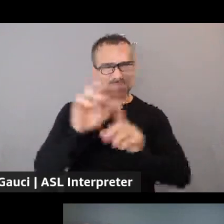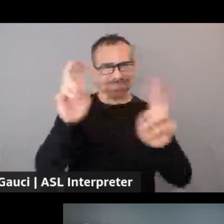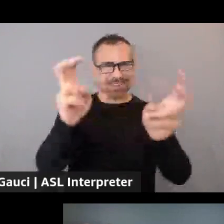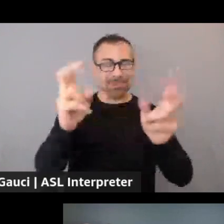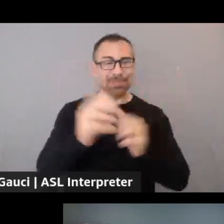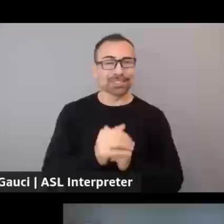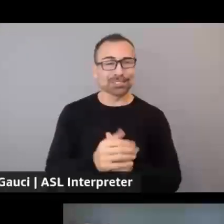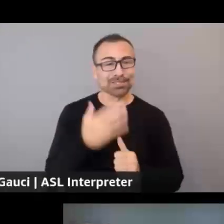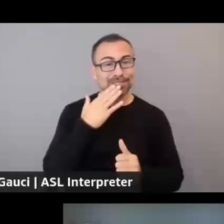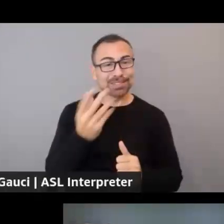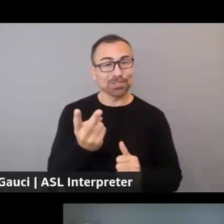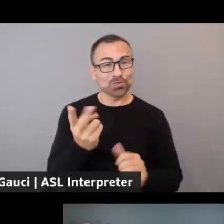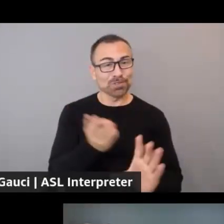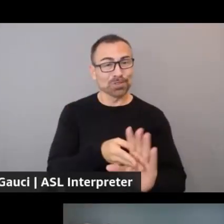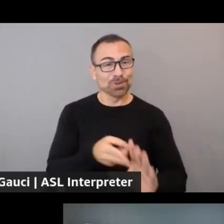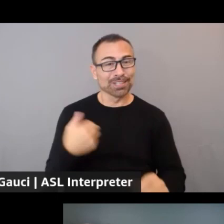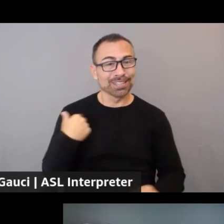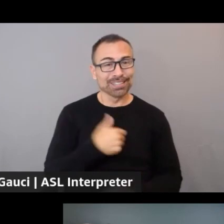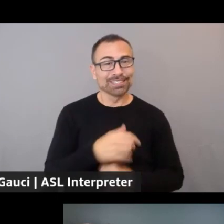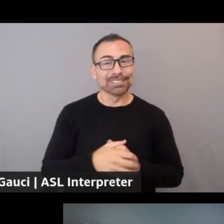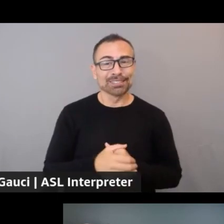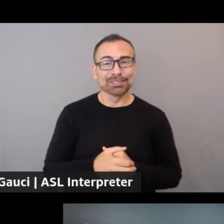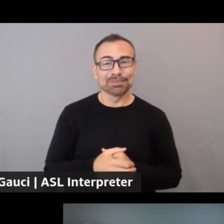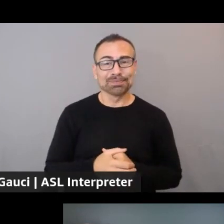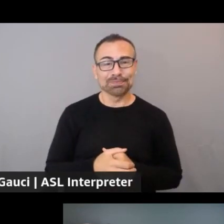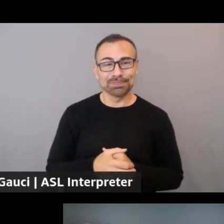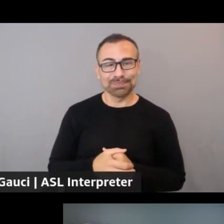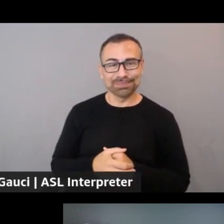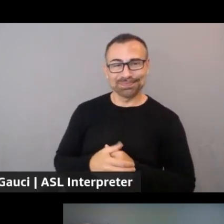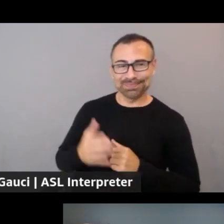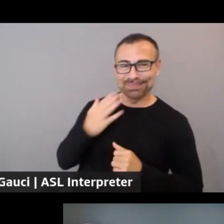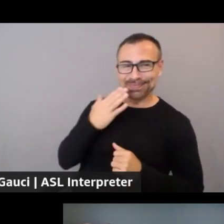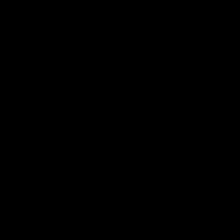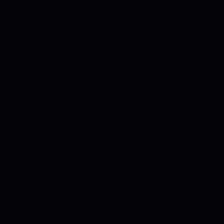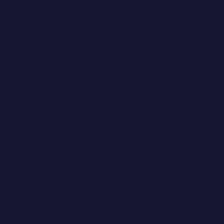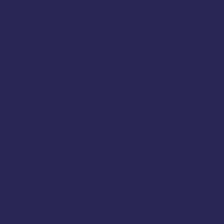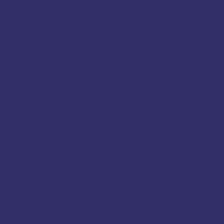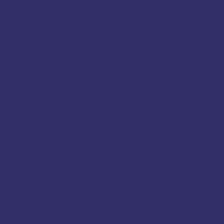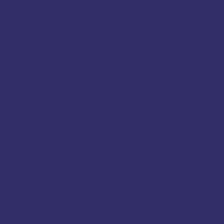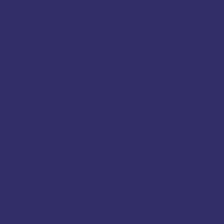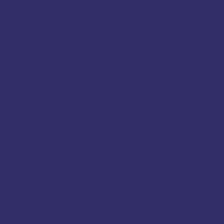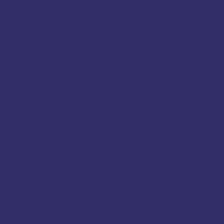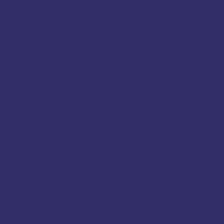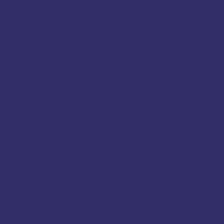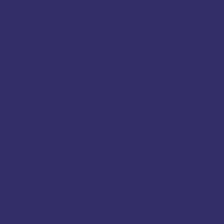coming on with us. Yeah, thanks, Art, Jasmine. It's been great. Yeah, it's been fun.